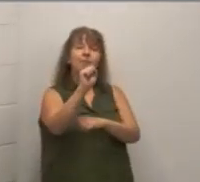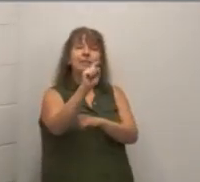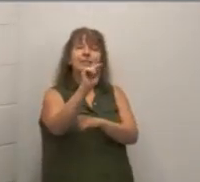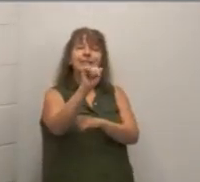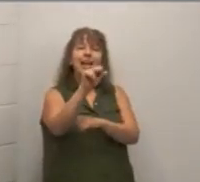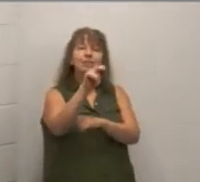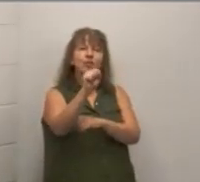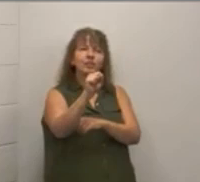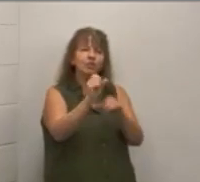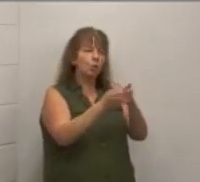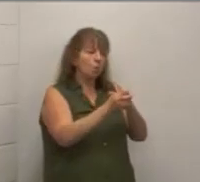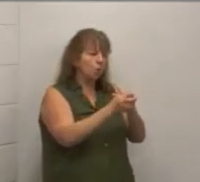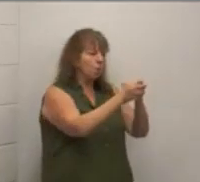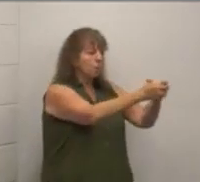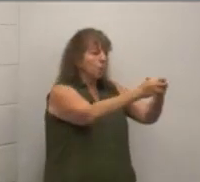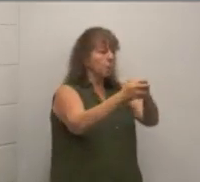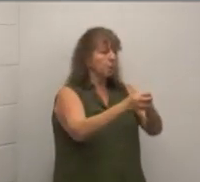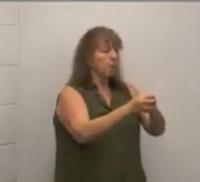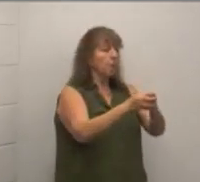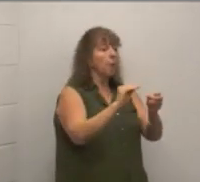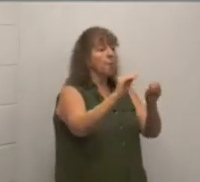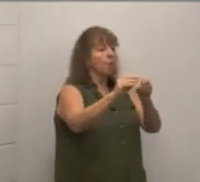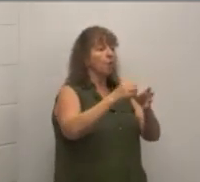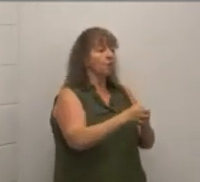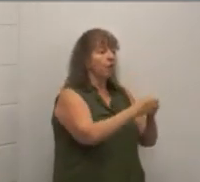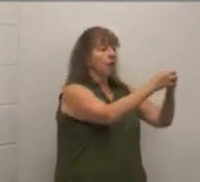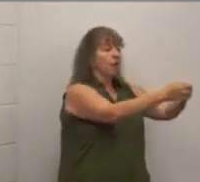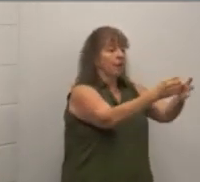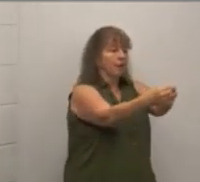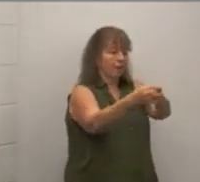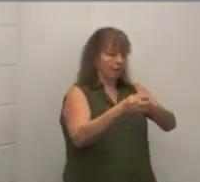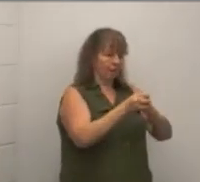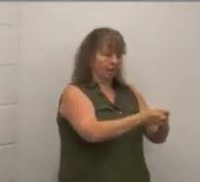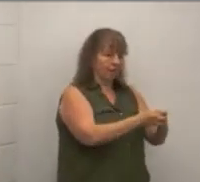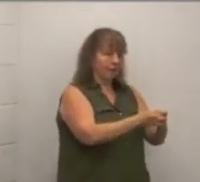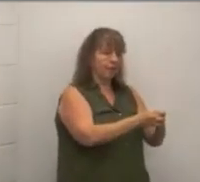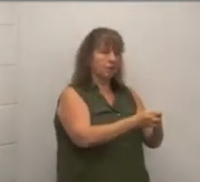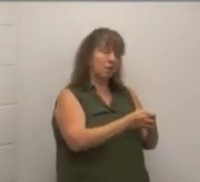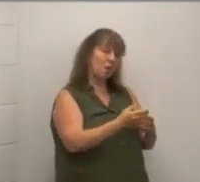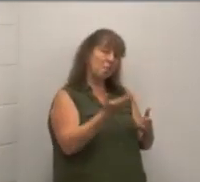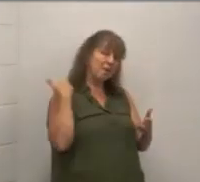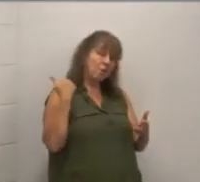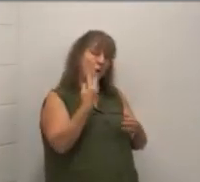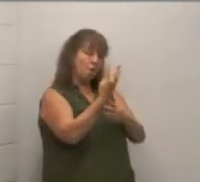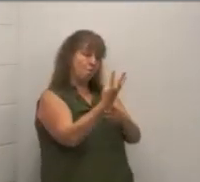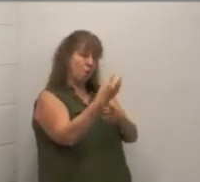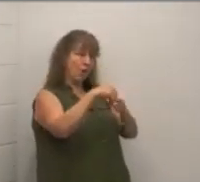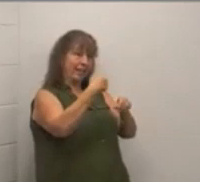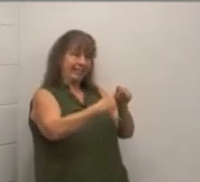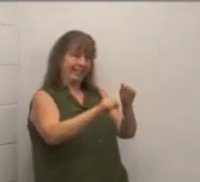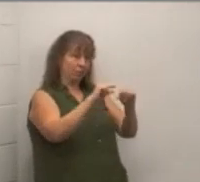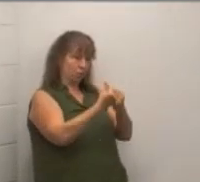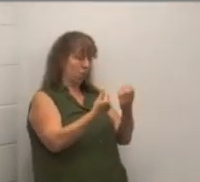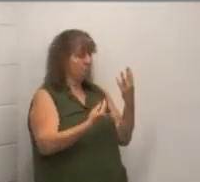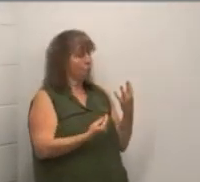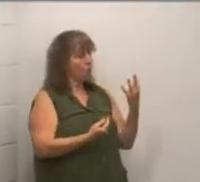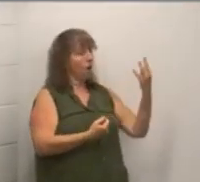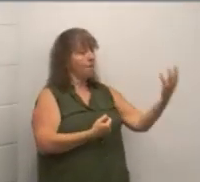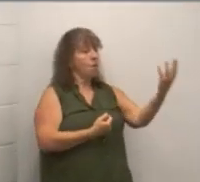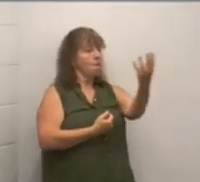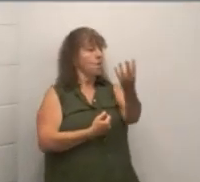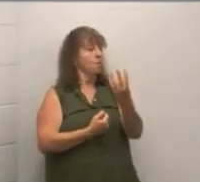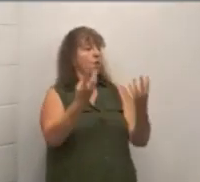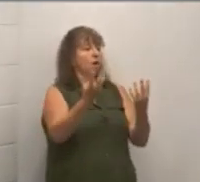small groups. That might look a little bit different. So instead of having four kids in a station and rotating around the classroom, there may be